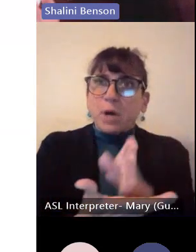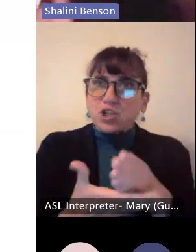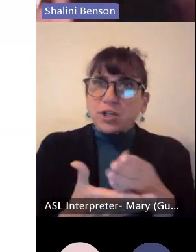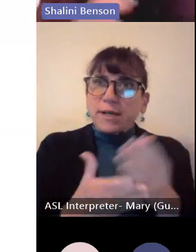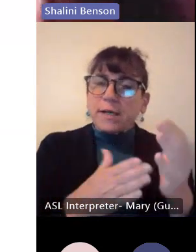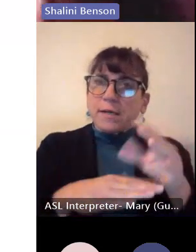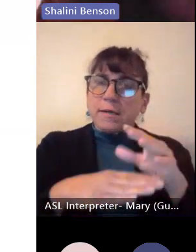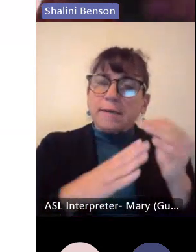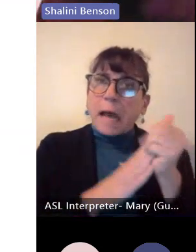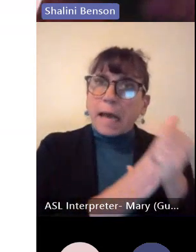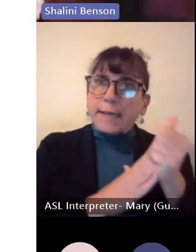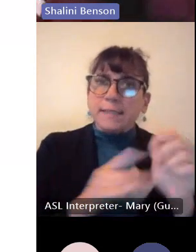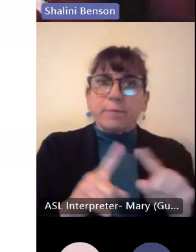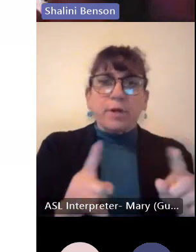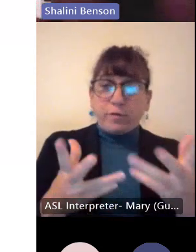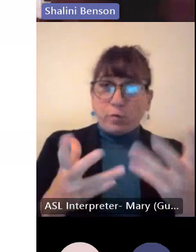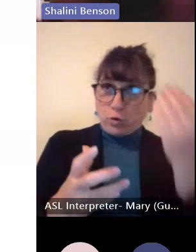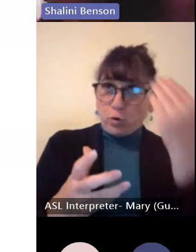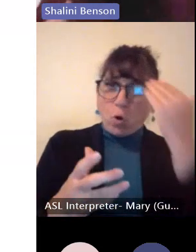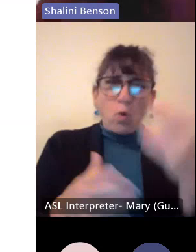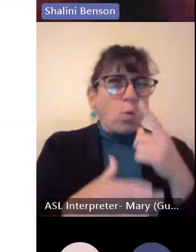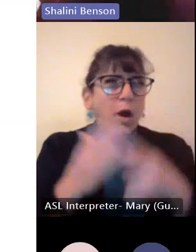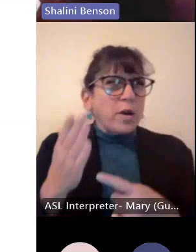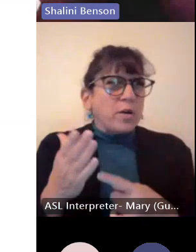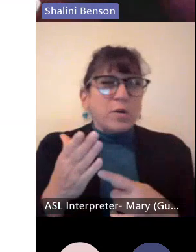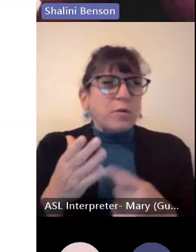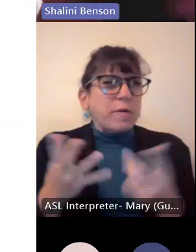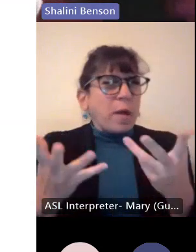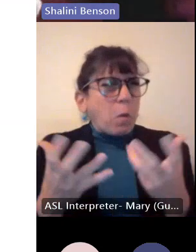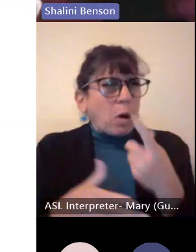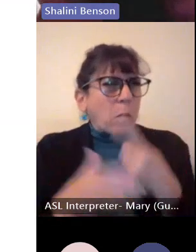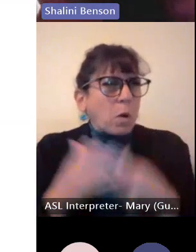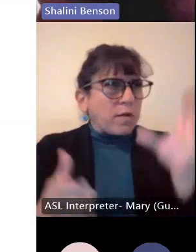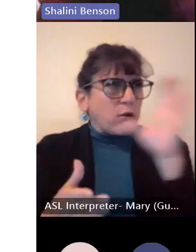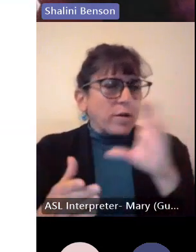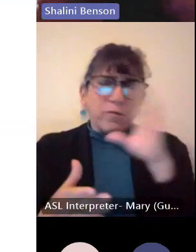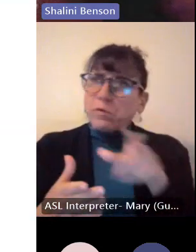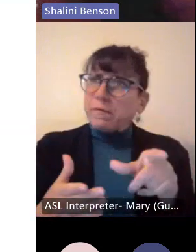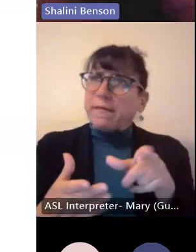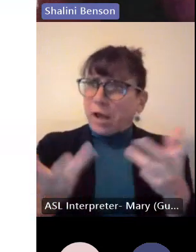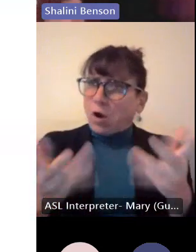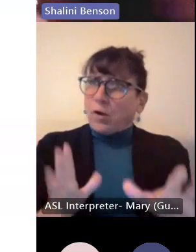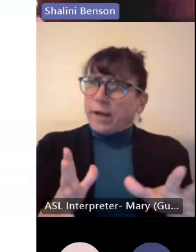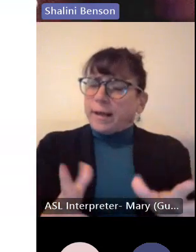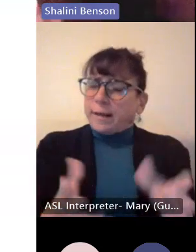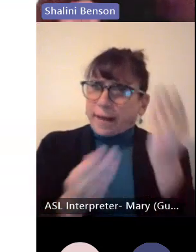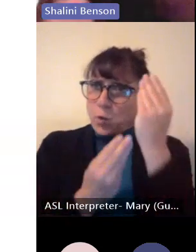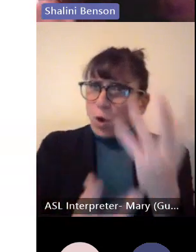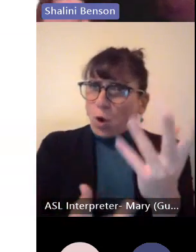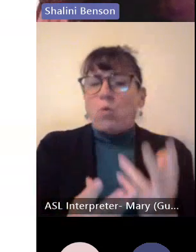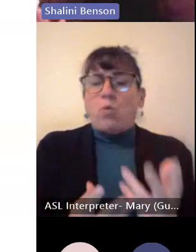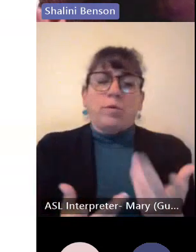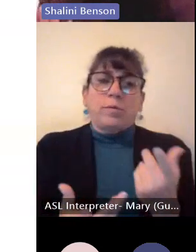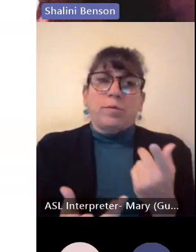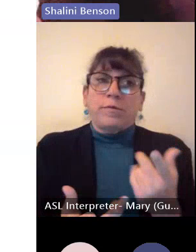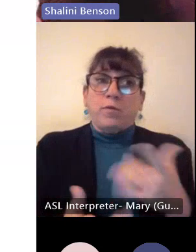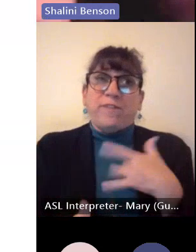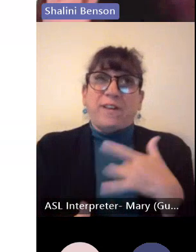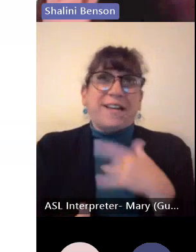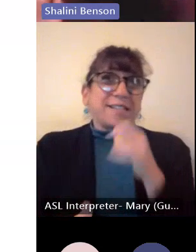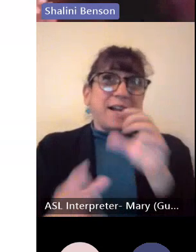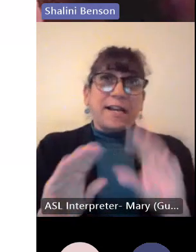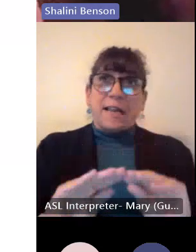they're looking for, because we hear all the time, well, what do they want? They tell you. They tell you. And if for whatever reason you feel like it's not